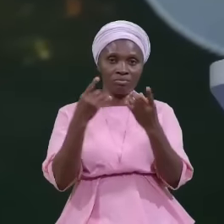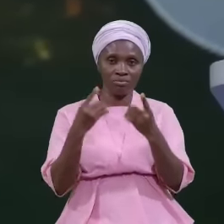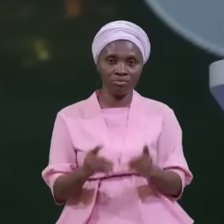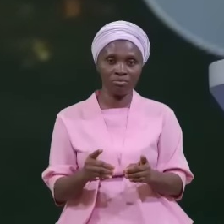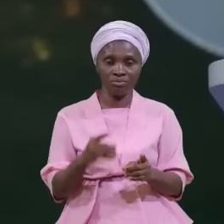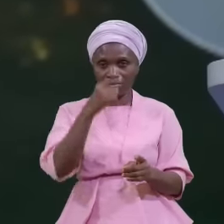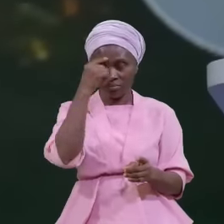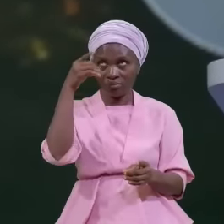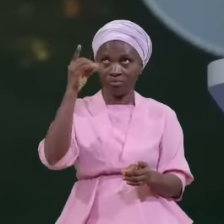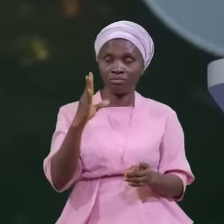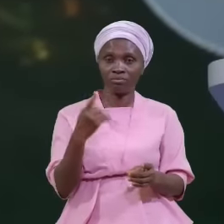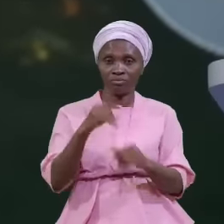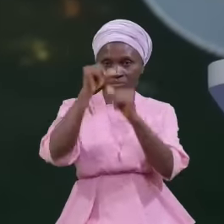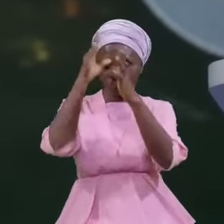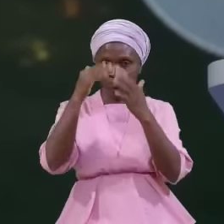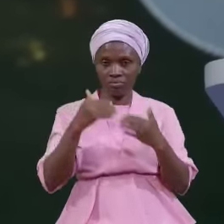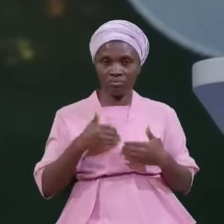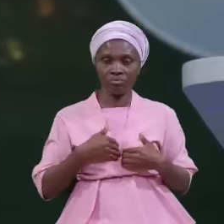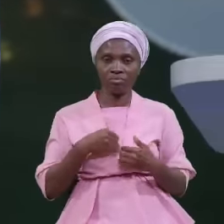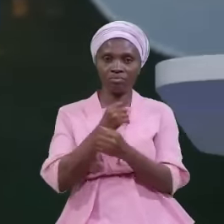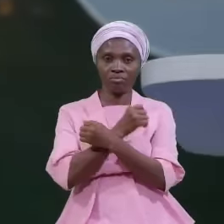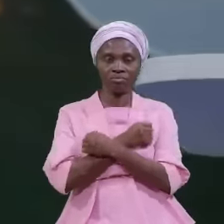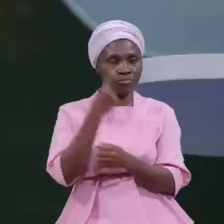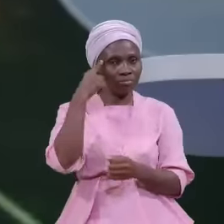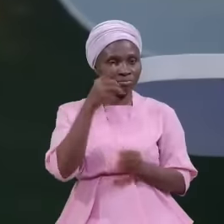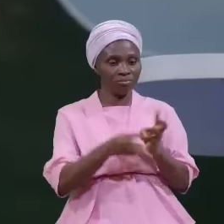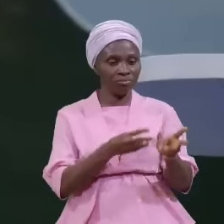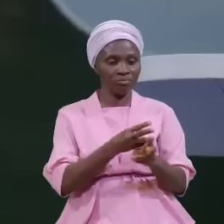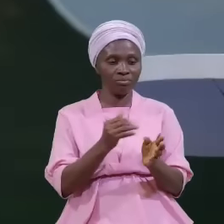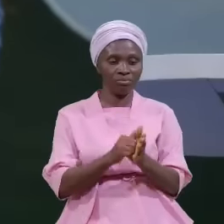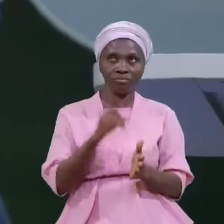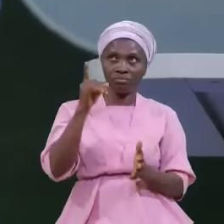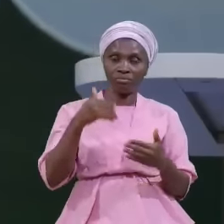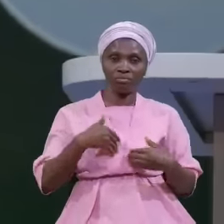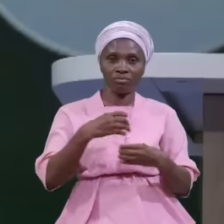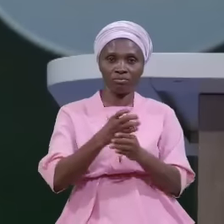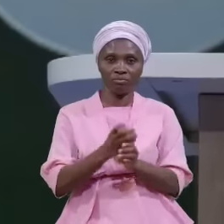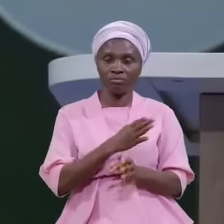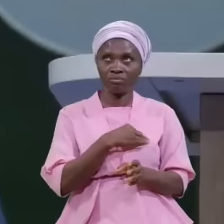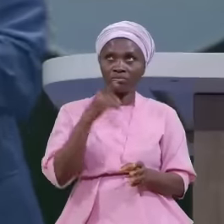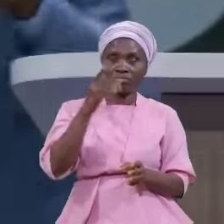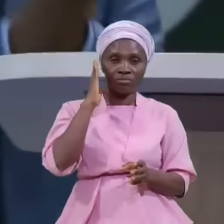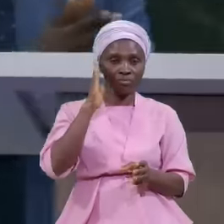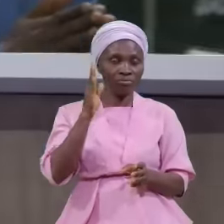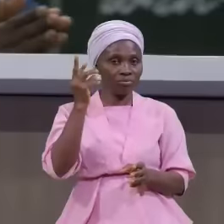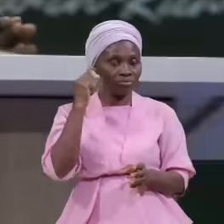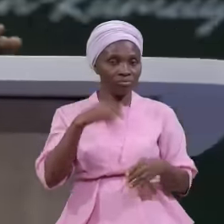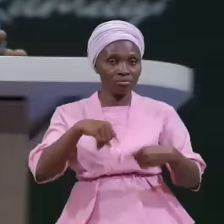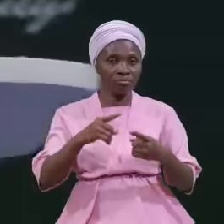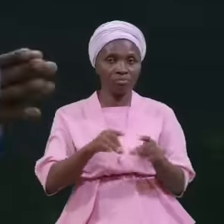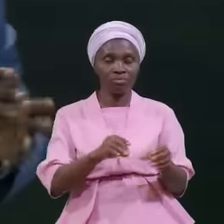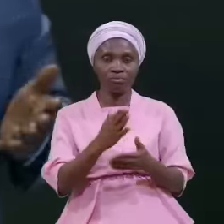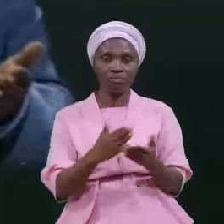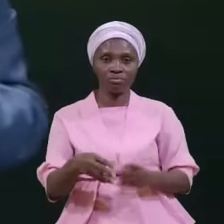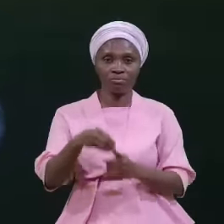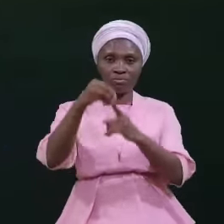his world that he has created. And he was going to do something special, something unique, and something